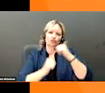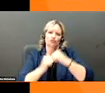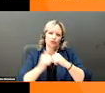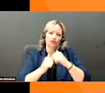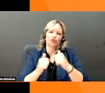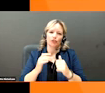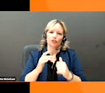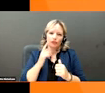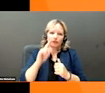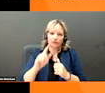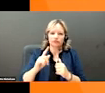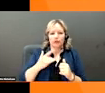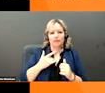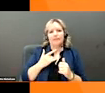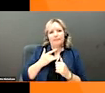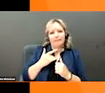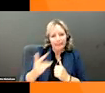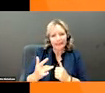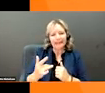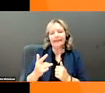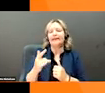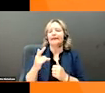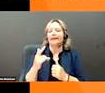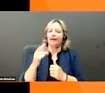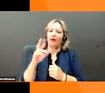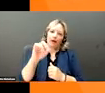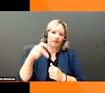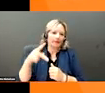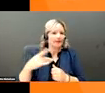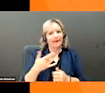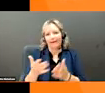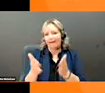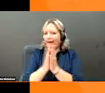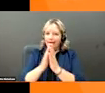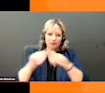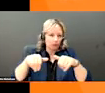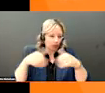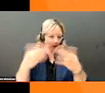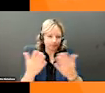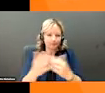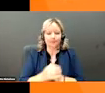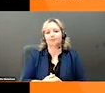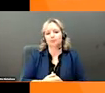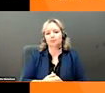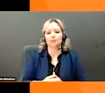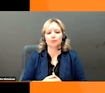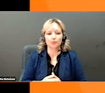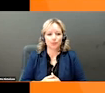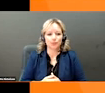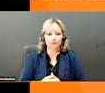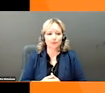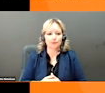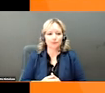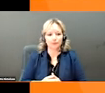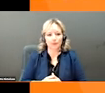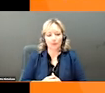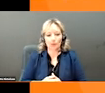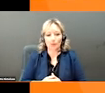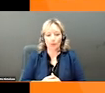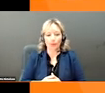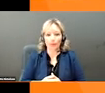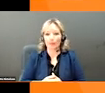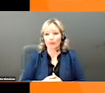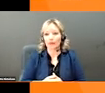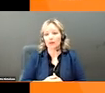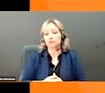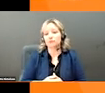Typically, these are the sorts of things that are asked. Every application, every request, every RFP, and every call